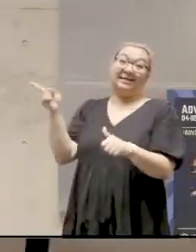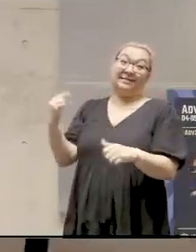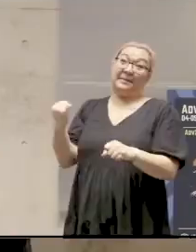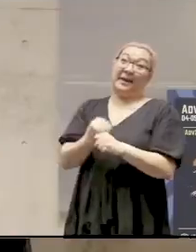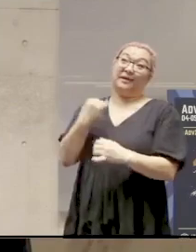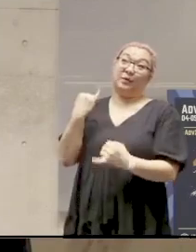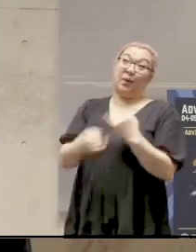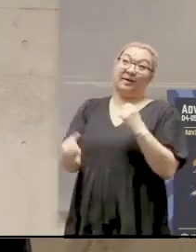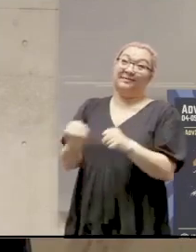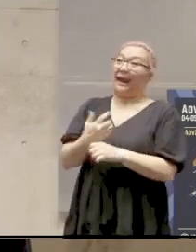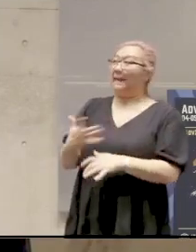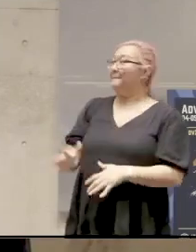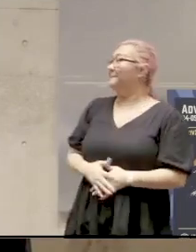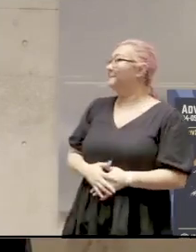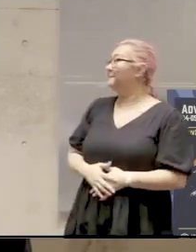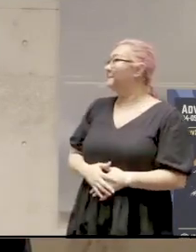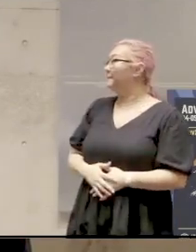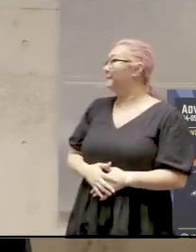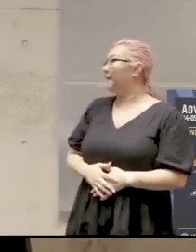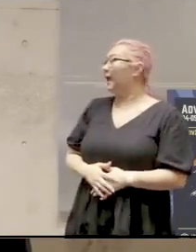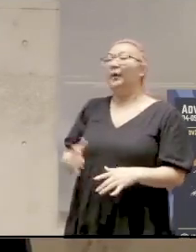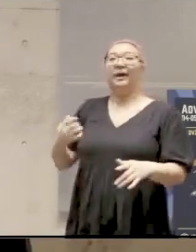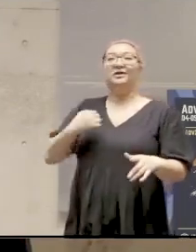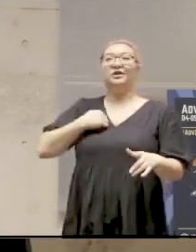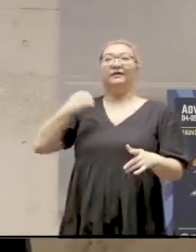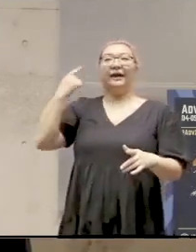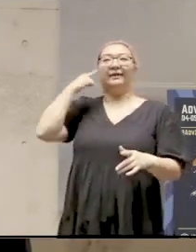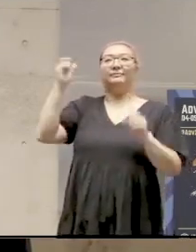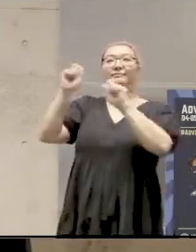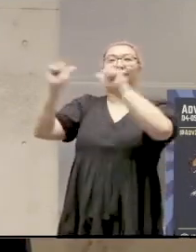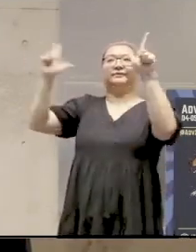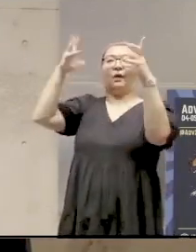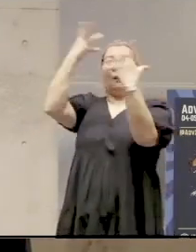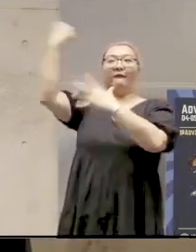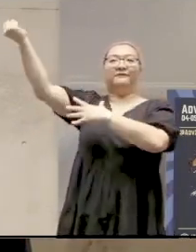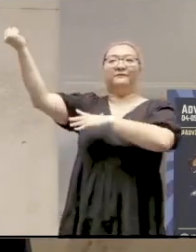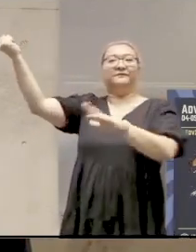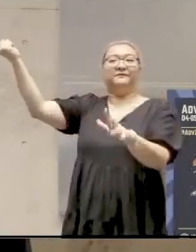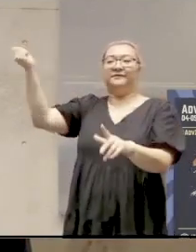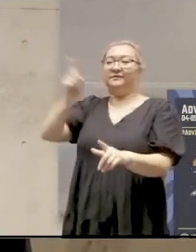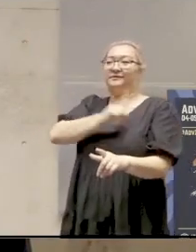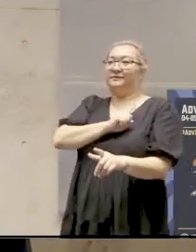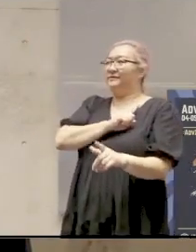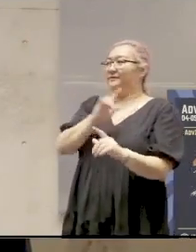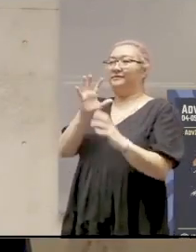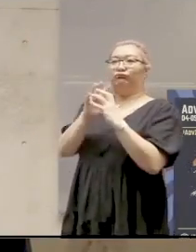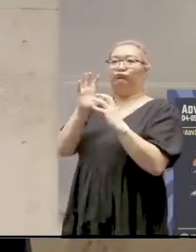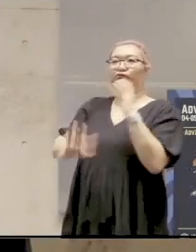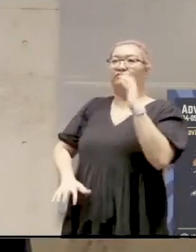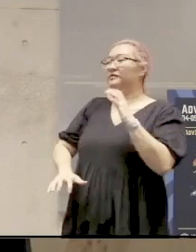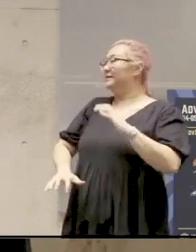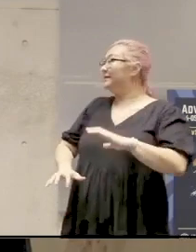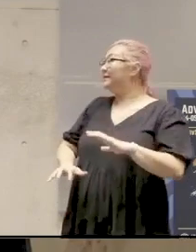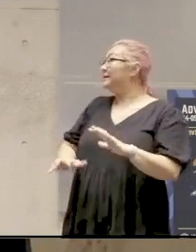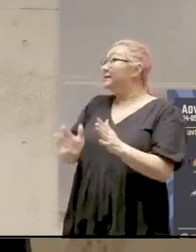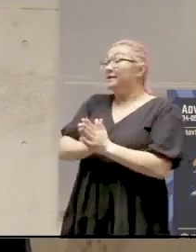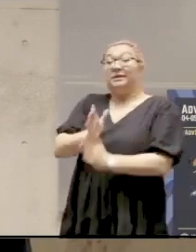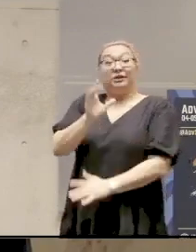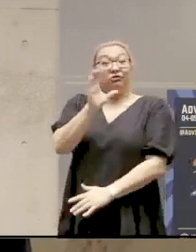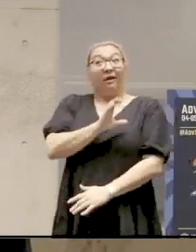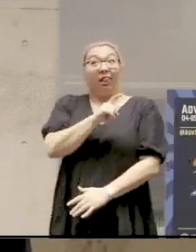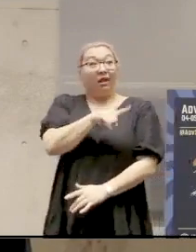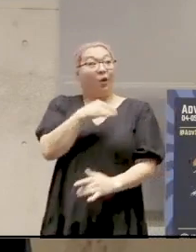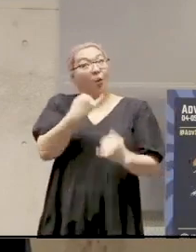All right, I'm going to be slideless as I move slickly on. Chella, what is your worst